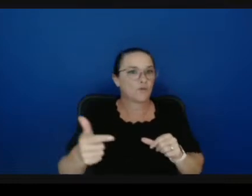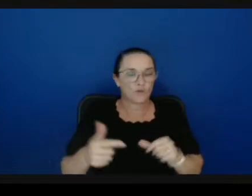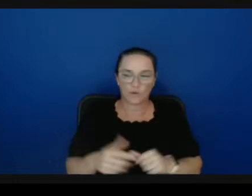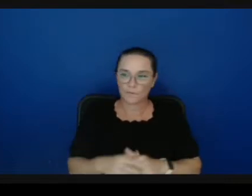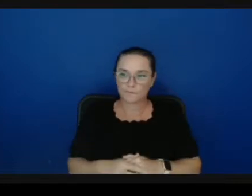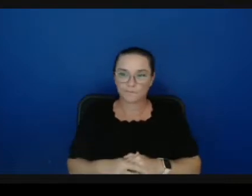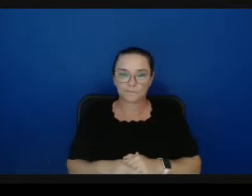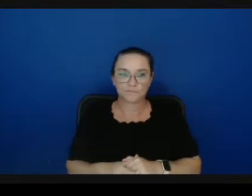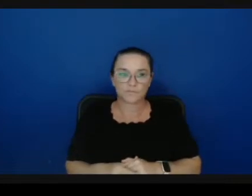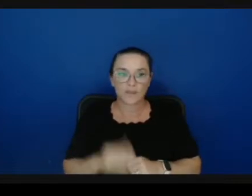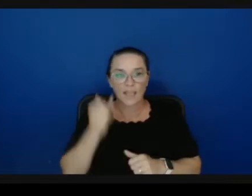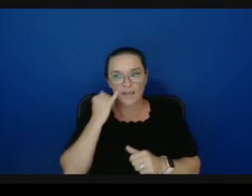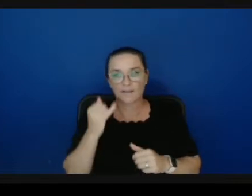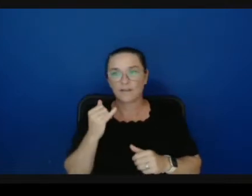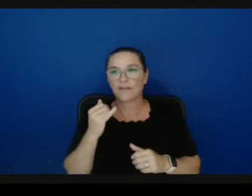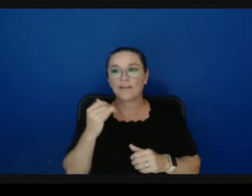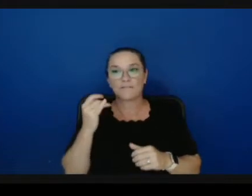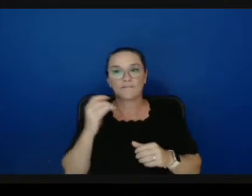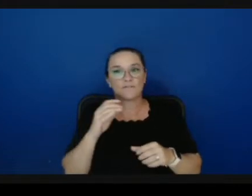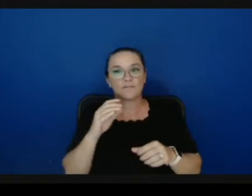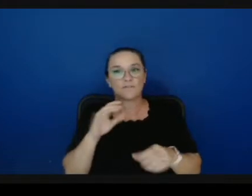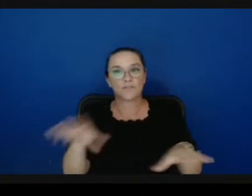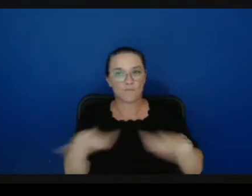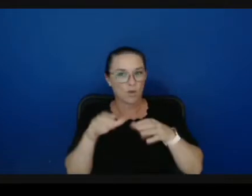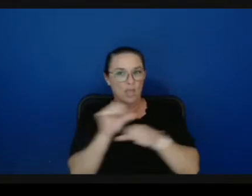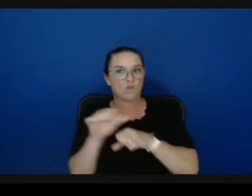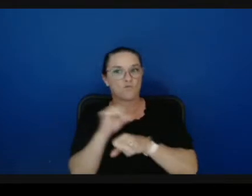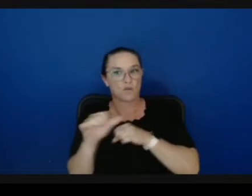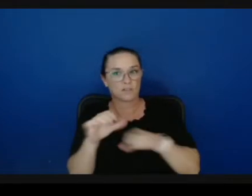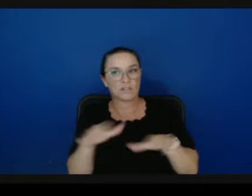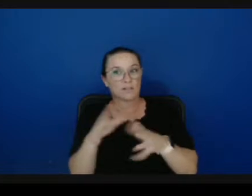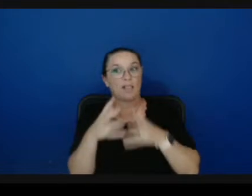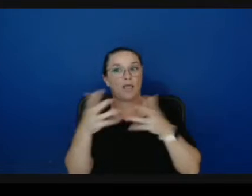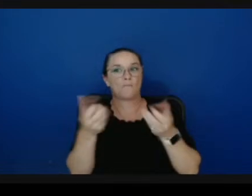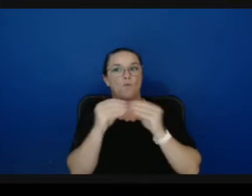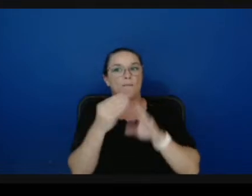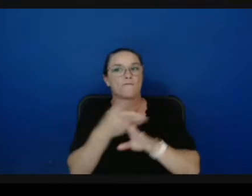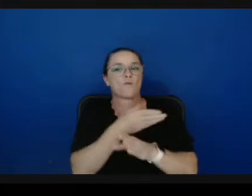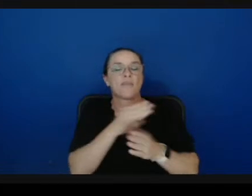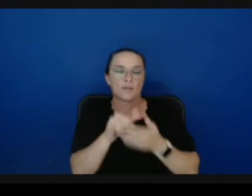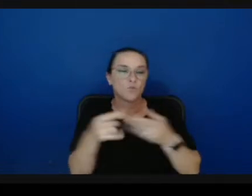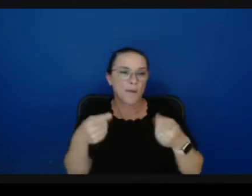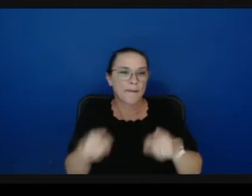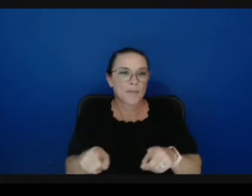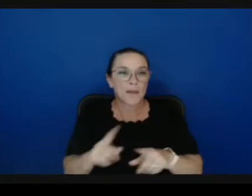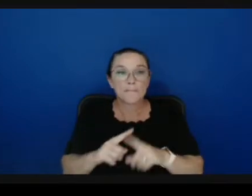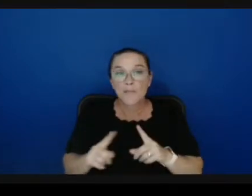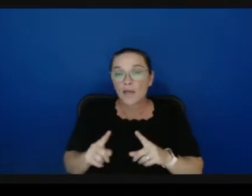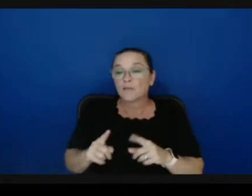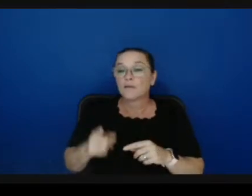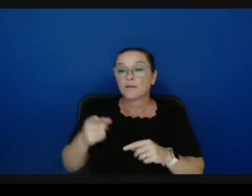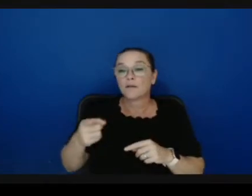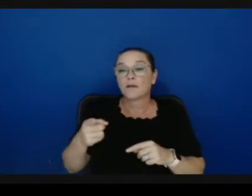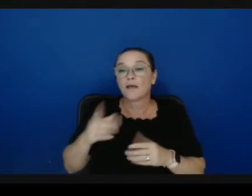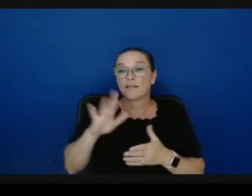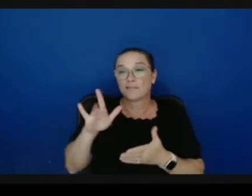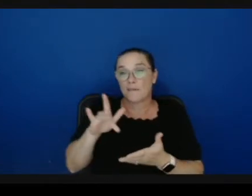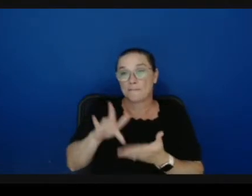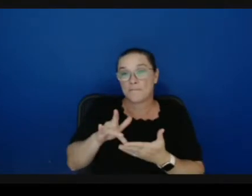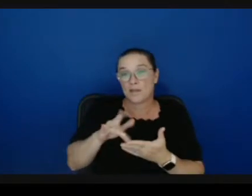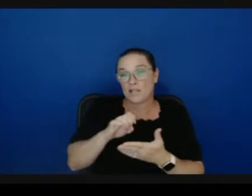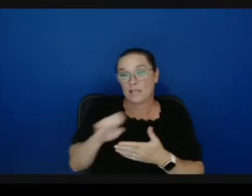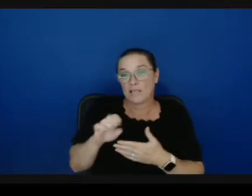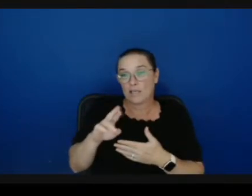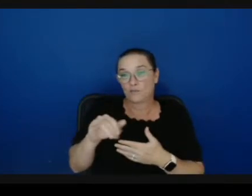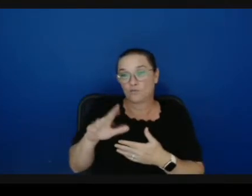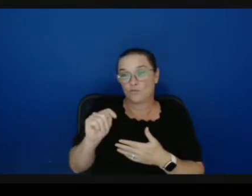a whole bunch more work the volcano would have to do. So, but to be real, that's where we are, is the Middle East Rift